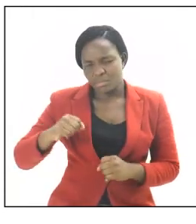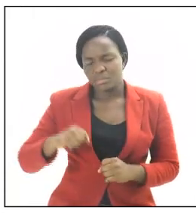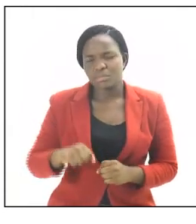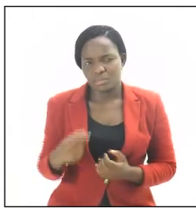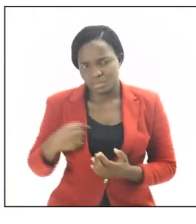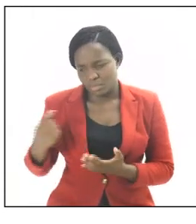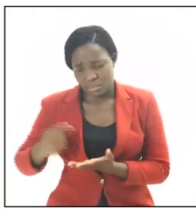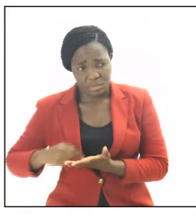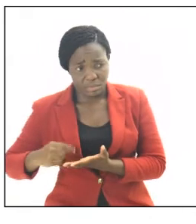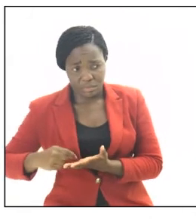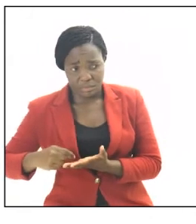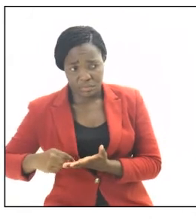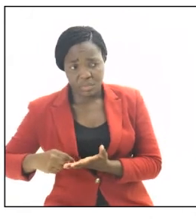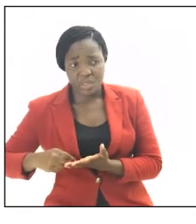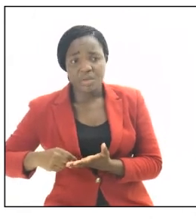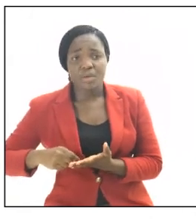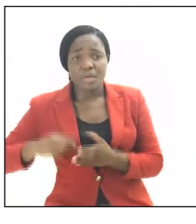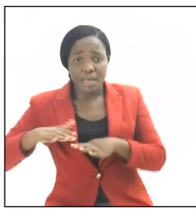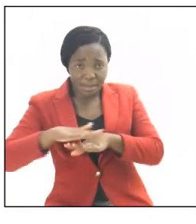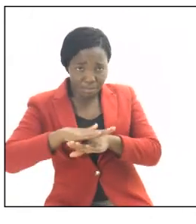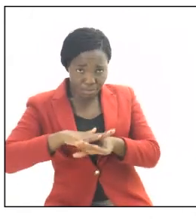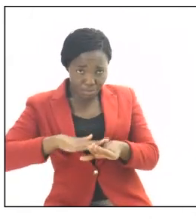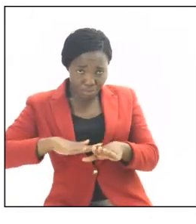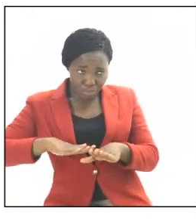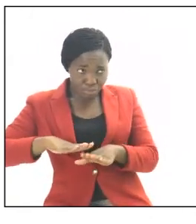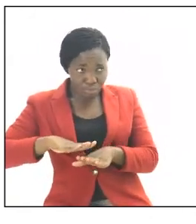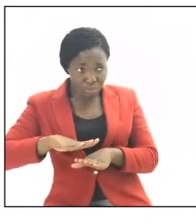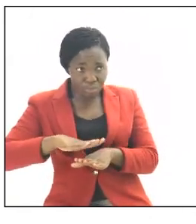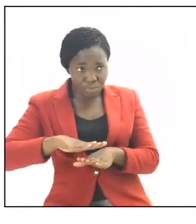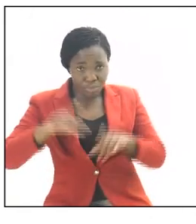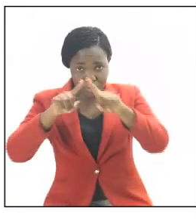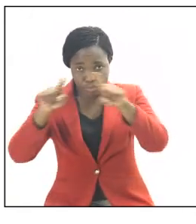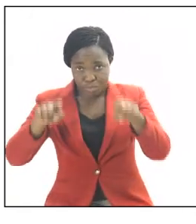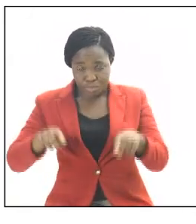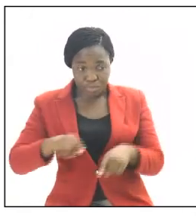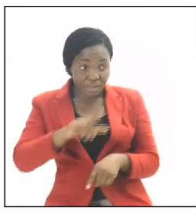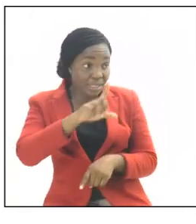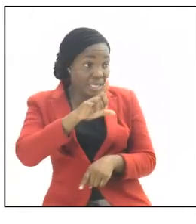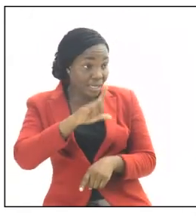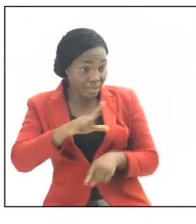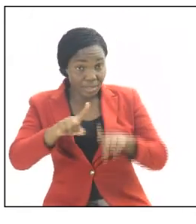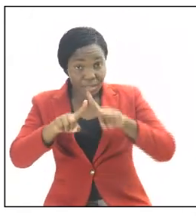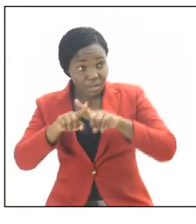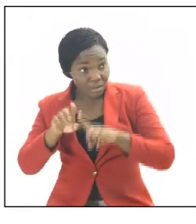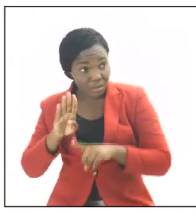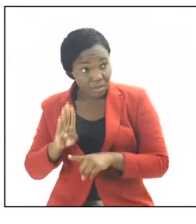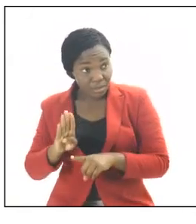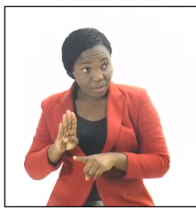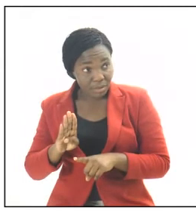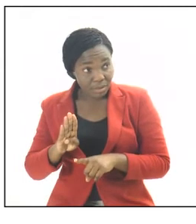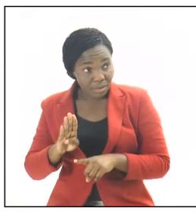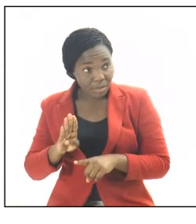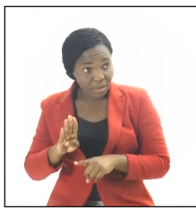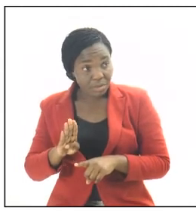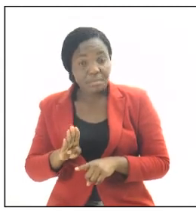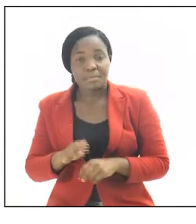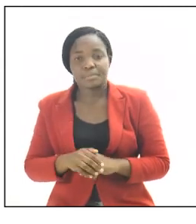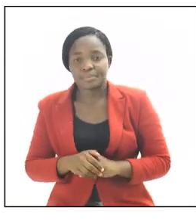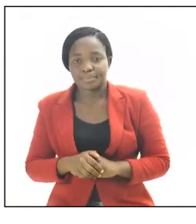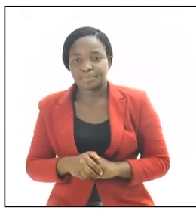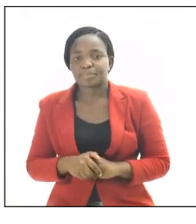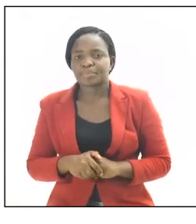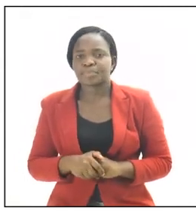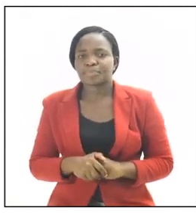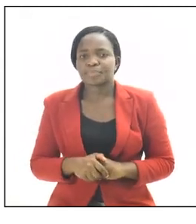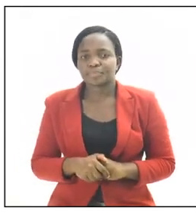course. Area of rectangle is length times breadth. The